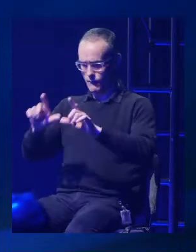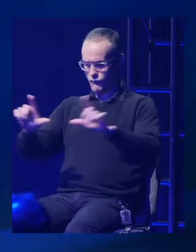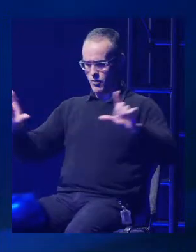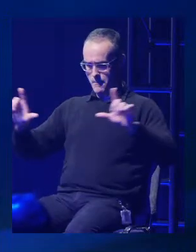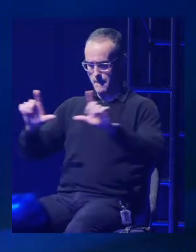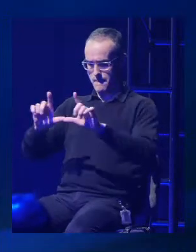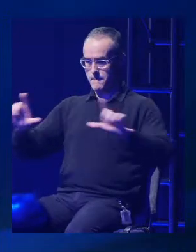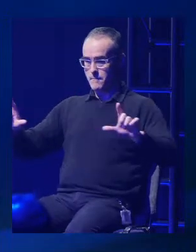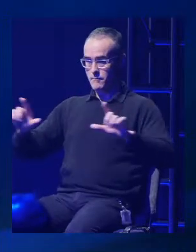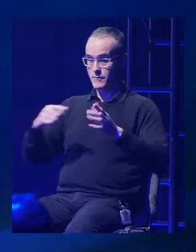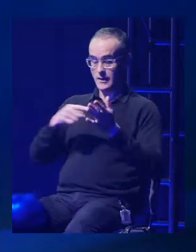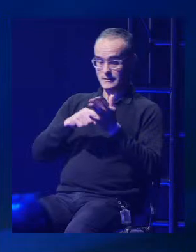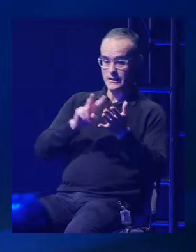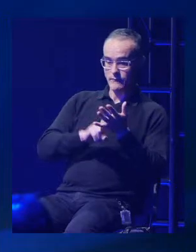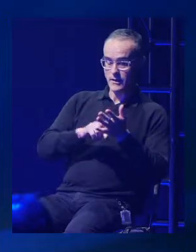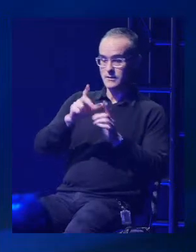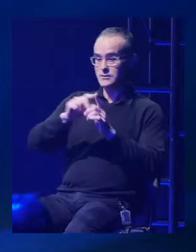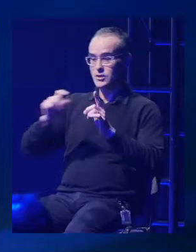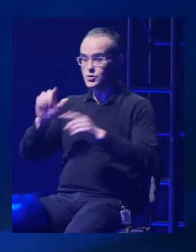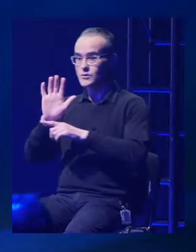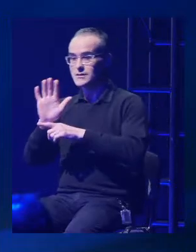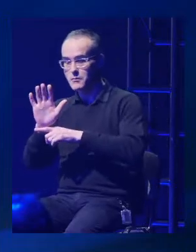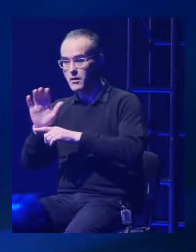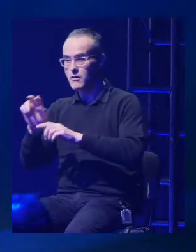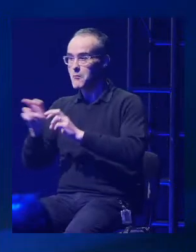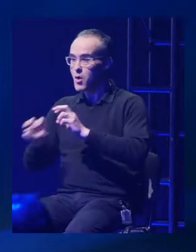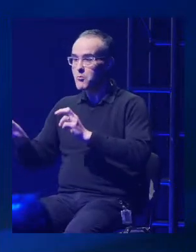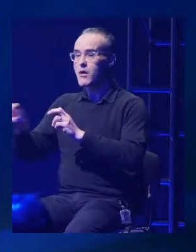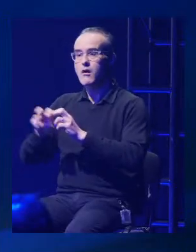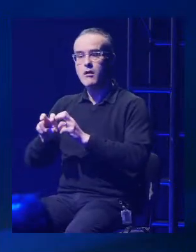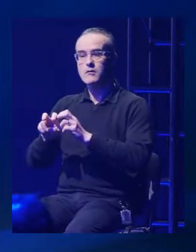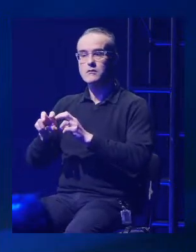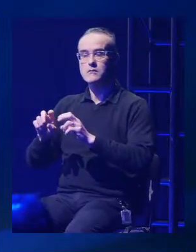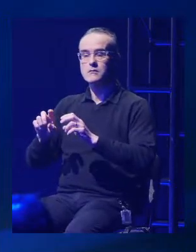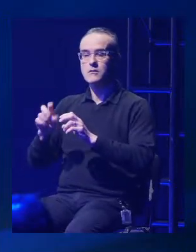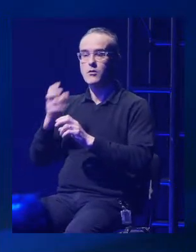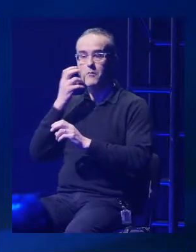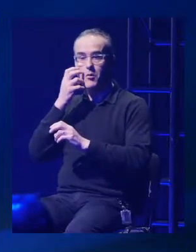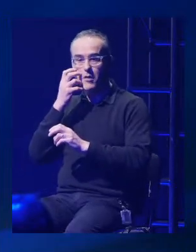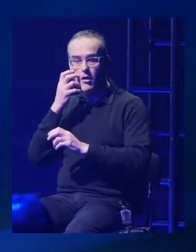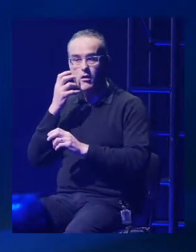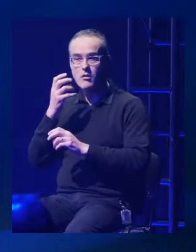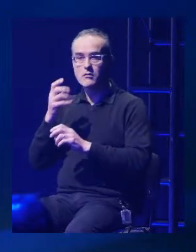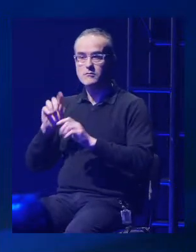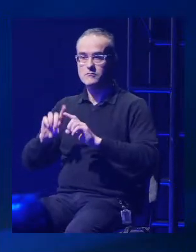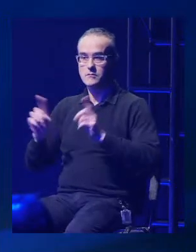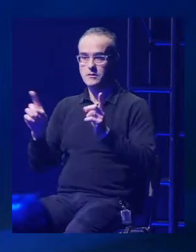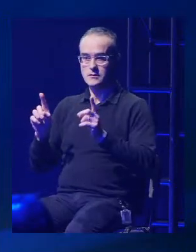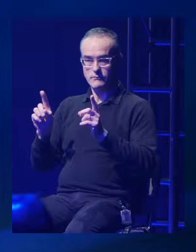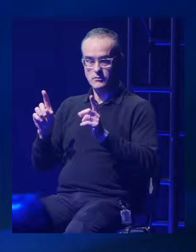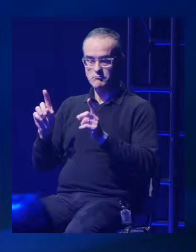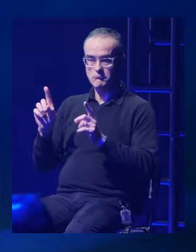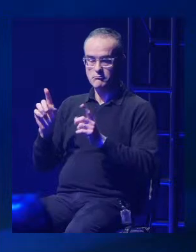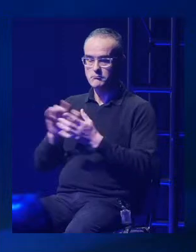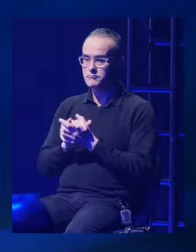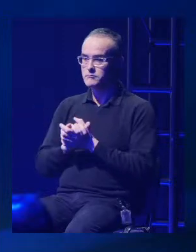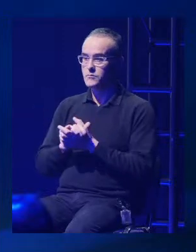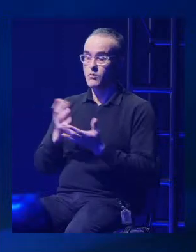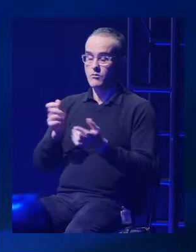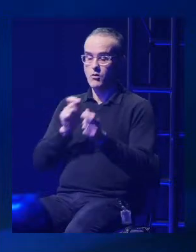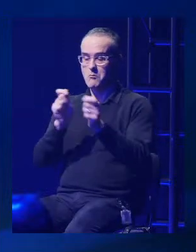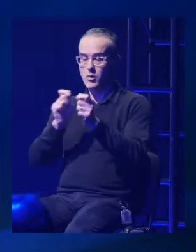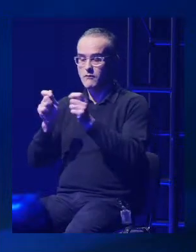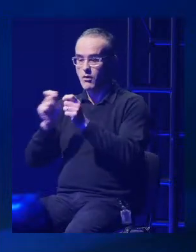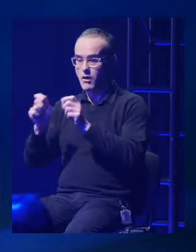size. We've got television, digital cinema, mobile. All of these have different disciplines. Perhaps we have to generate and modify a look on set